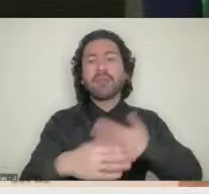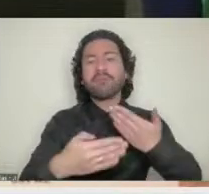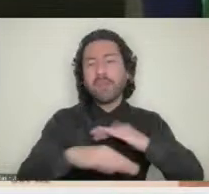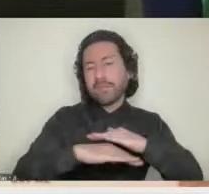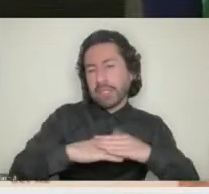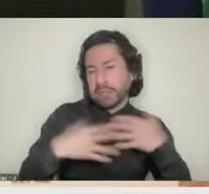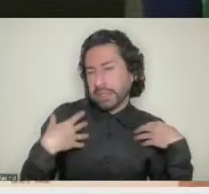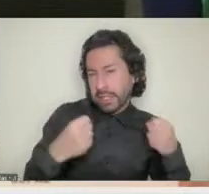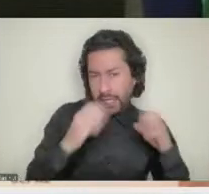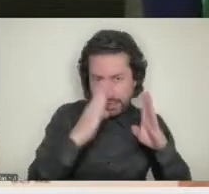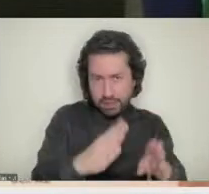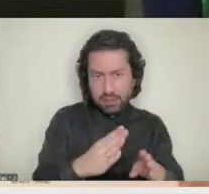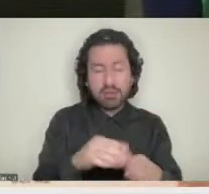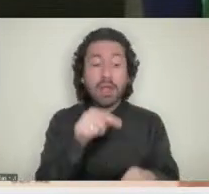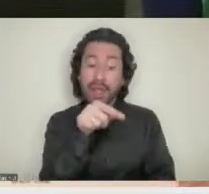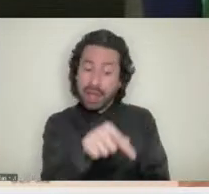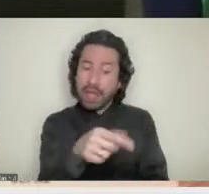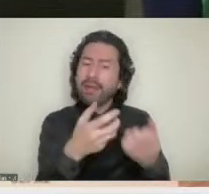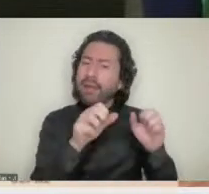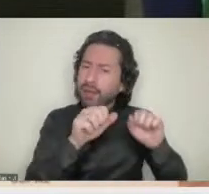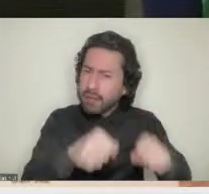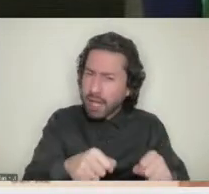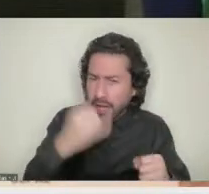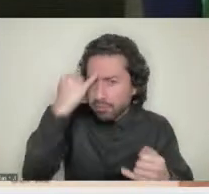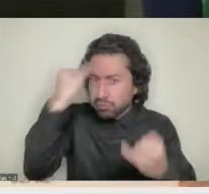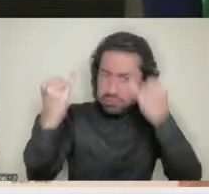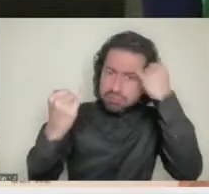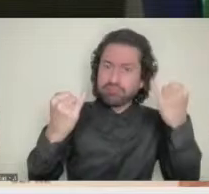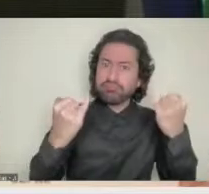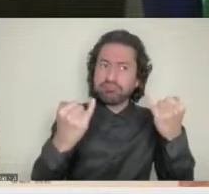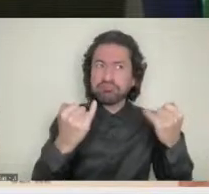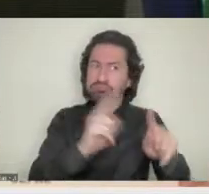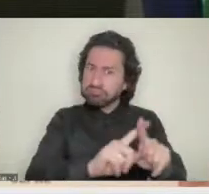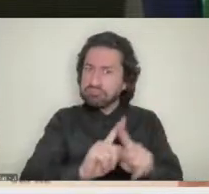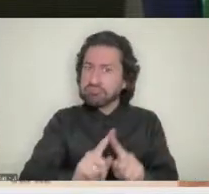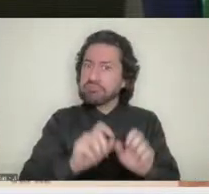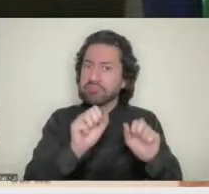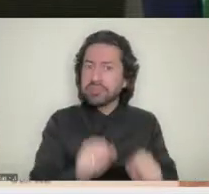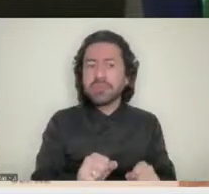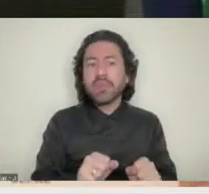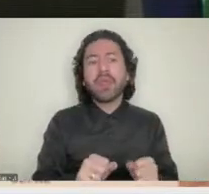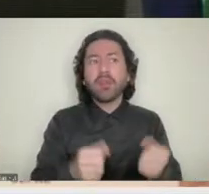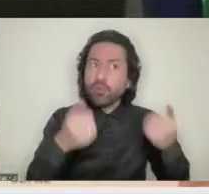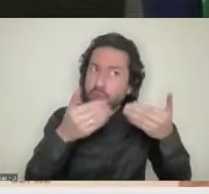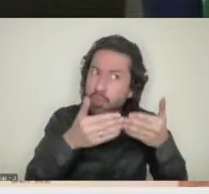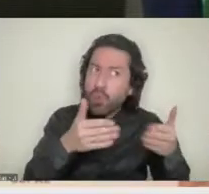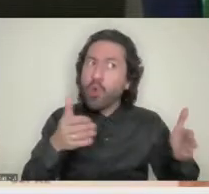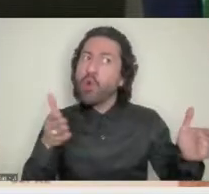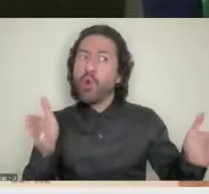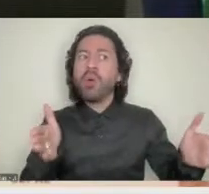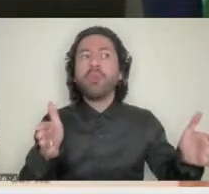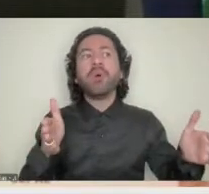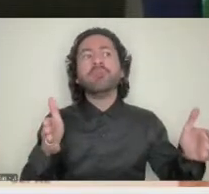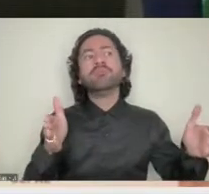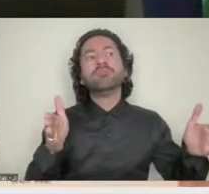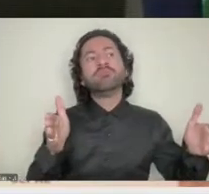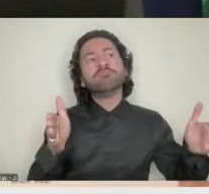level of healthcare, several initiatives can be undertaken in order